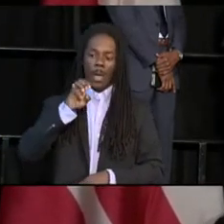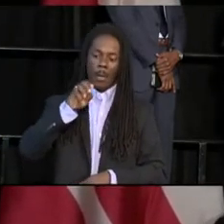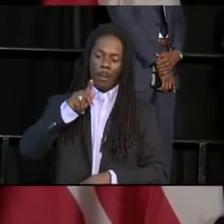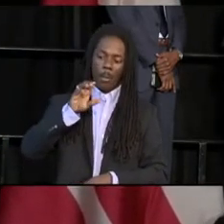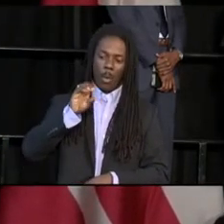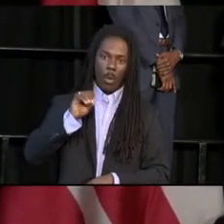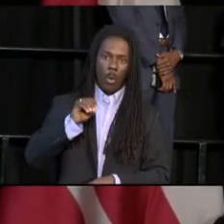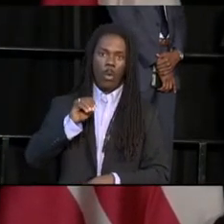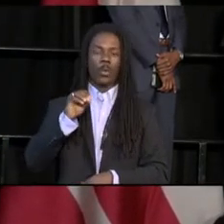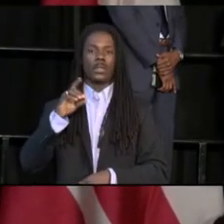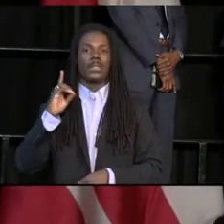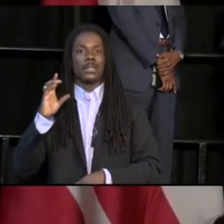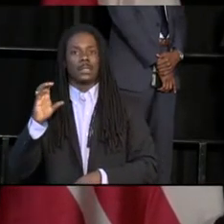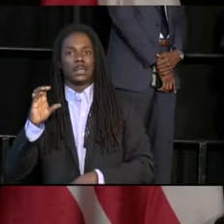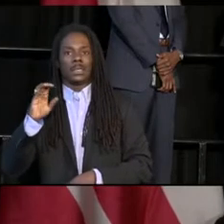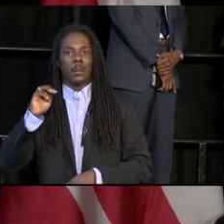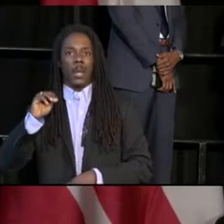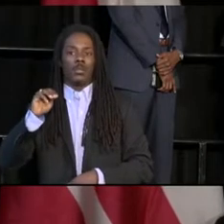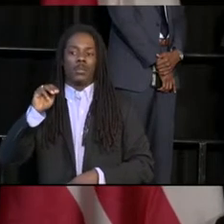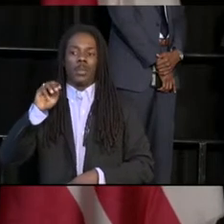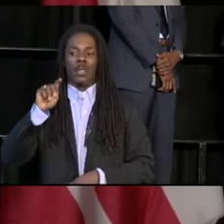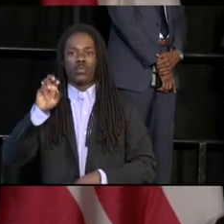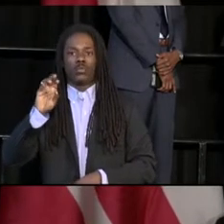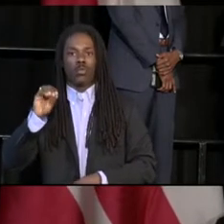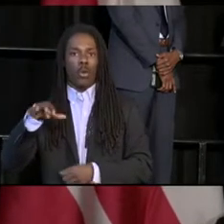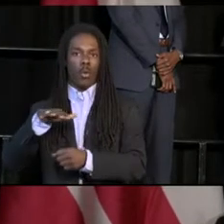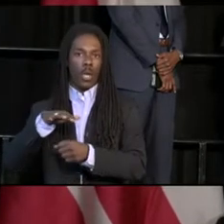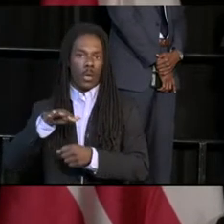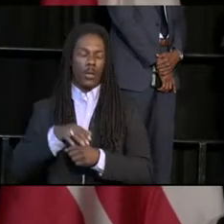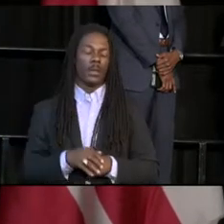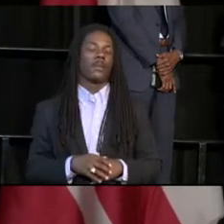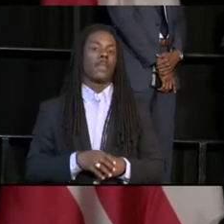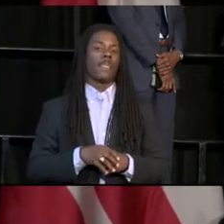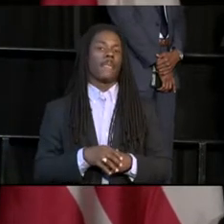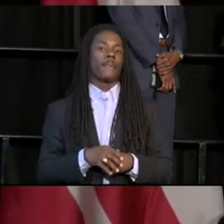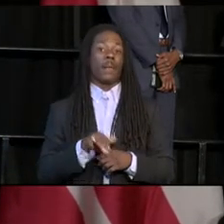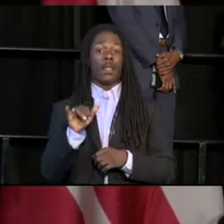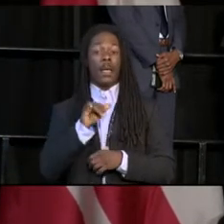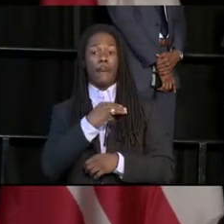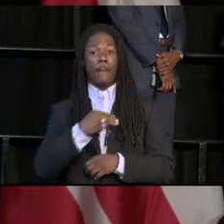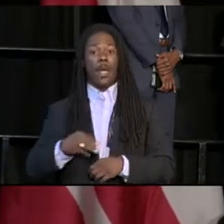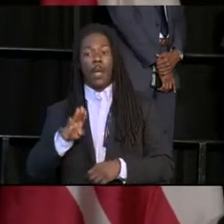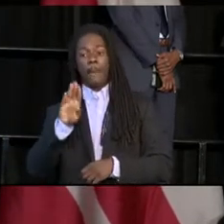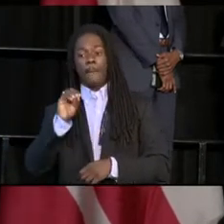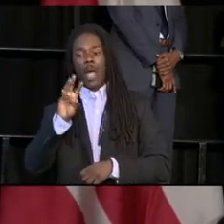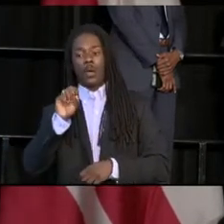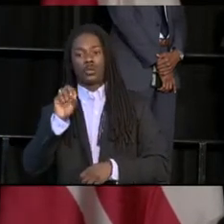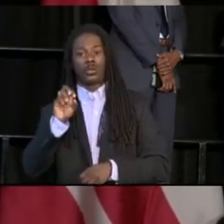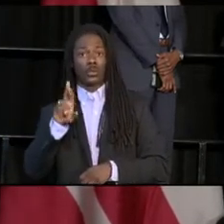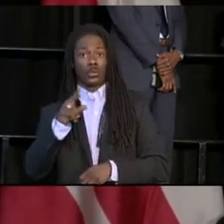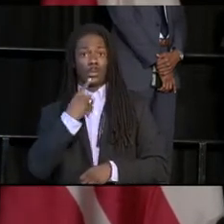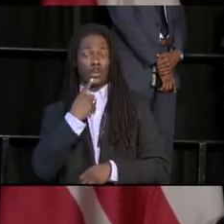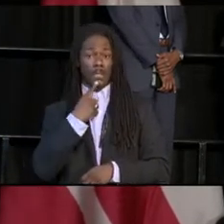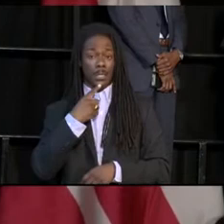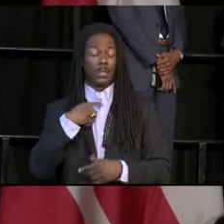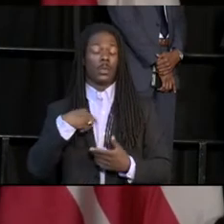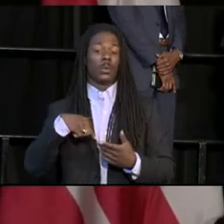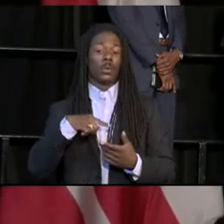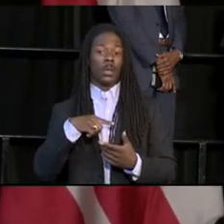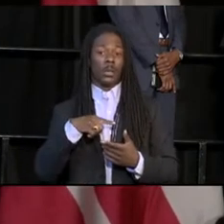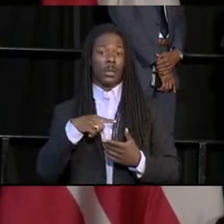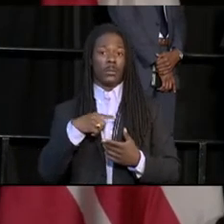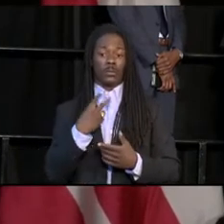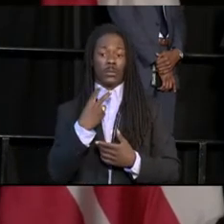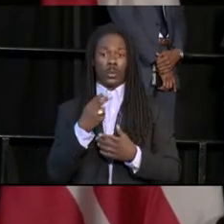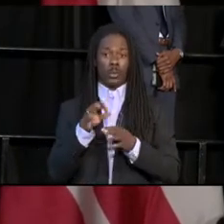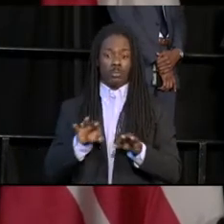the Washington Metropolitan Area Transit Authority, WMATA. As Mayor Bowser said previously, we have created two important resources for